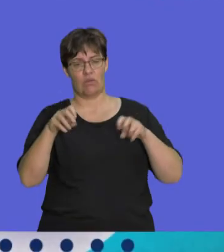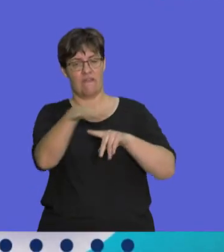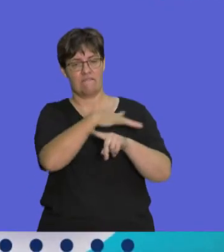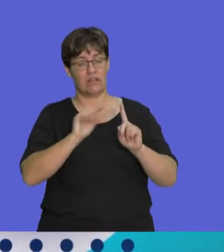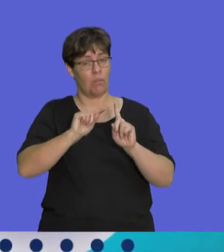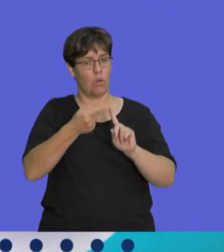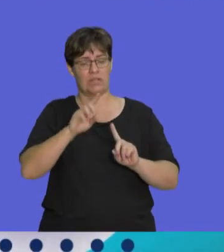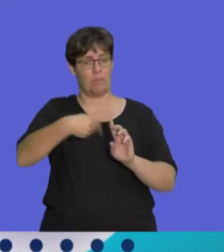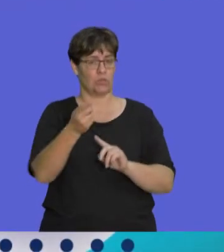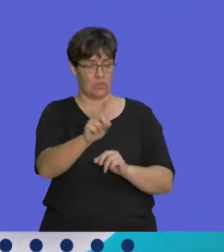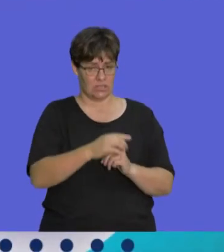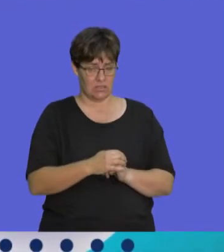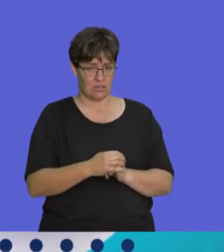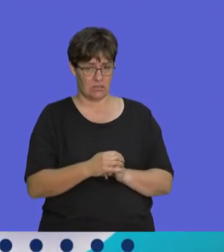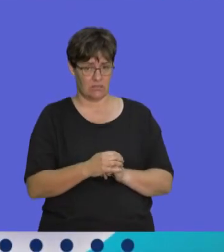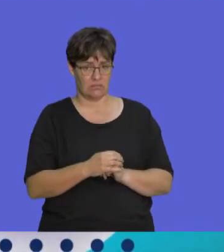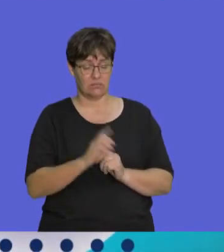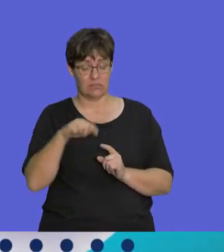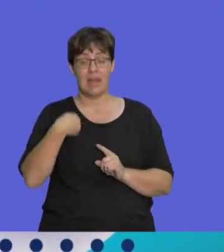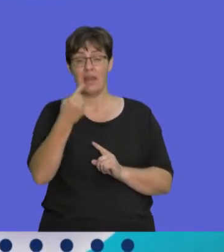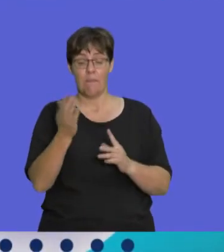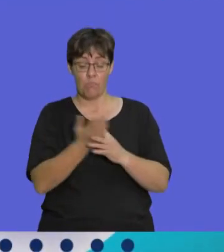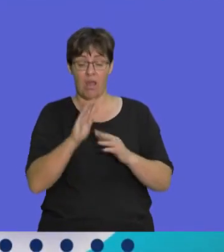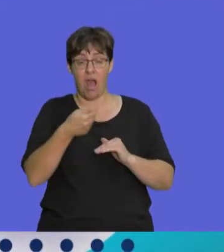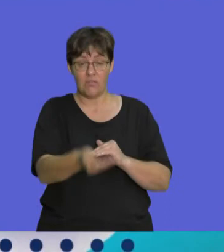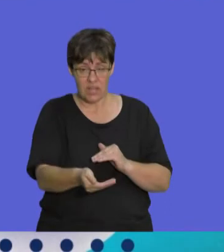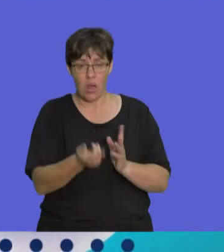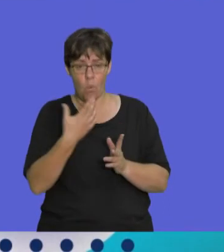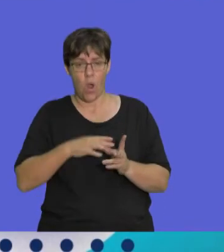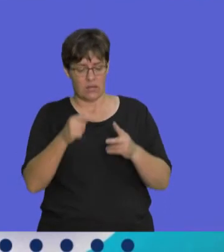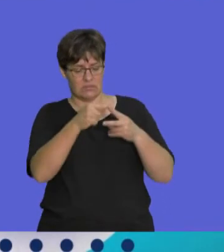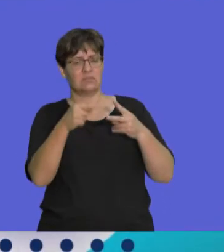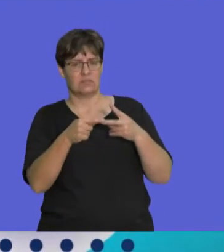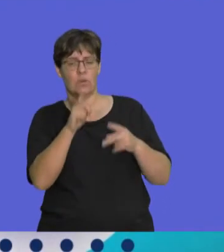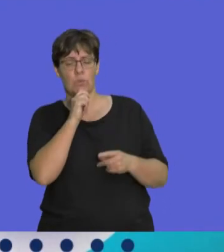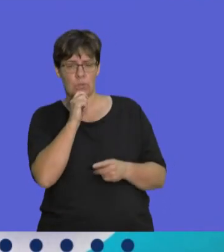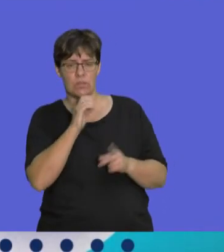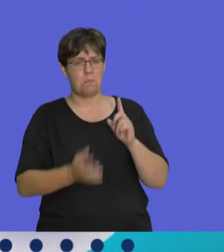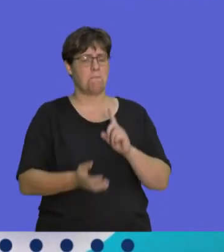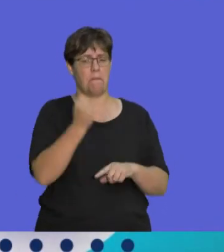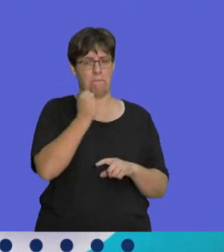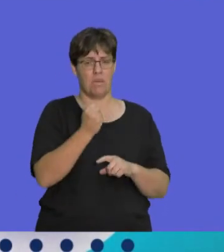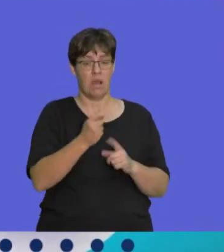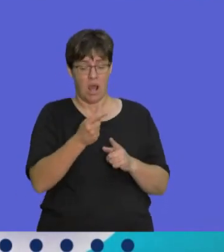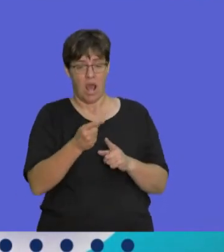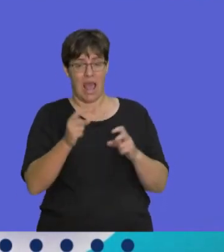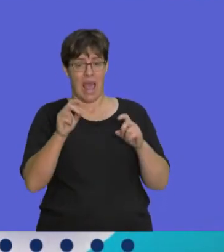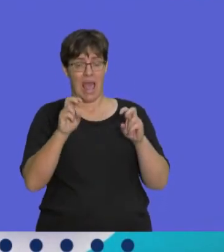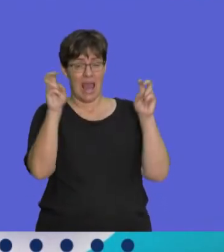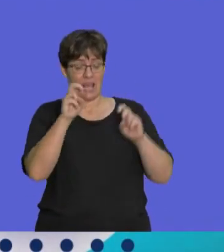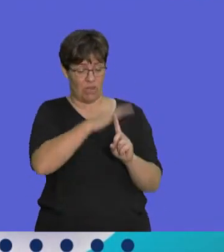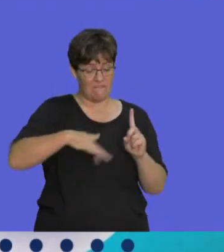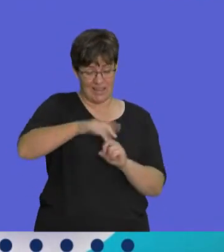about. Now, in the coming segment, we would want to use this to actually determine the magnitude of electric field at a